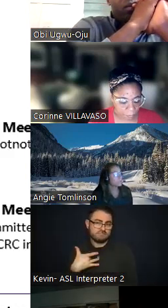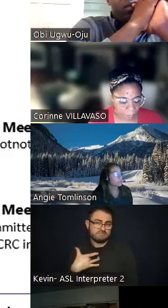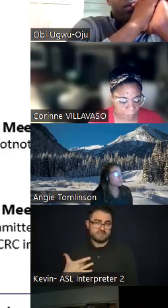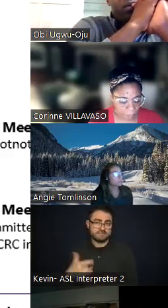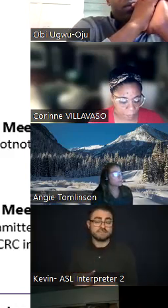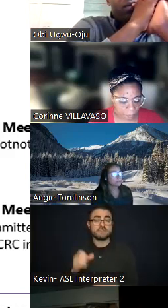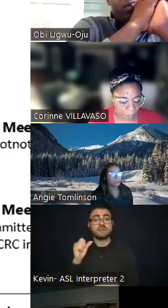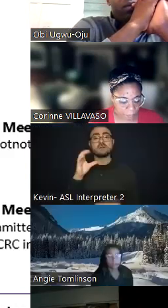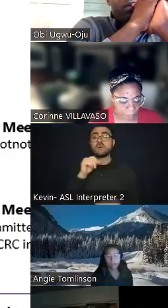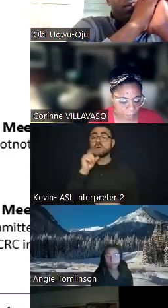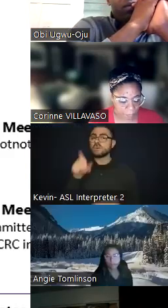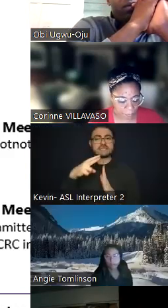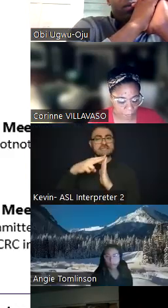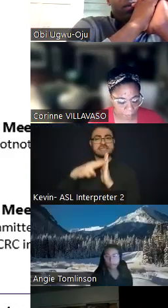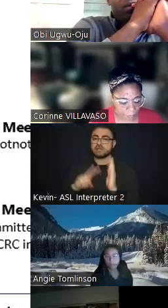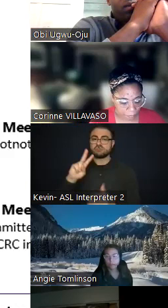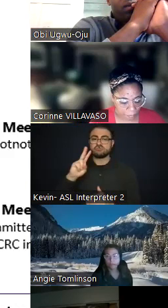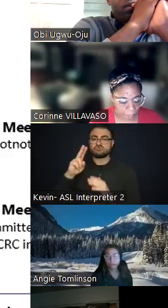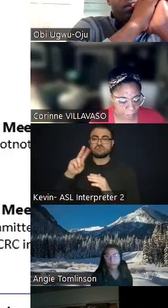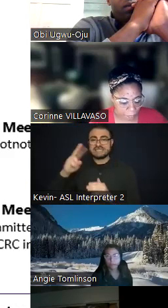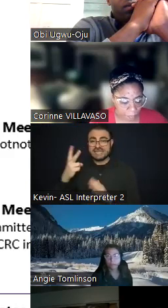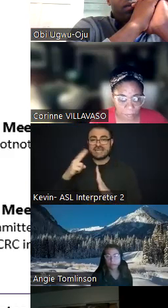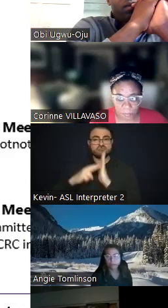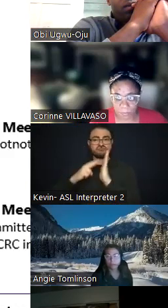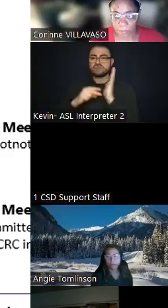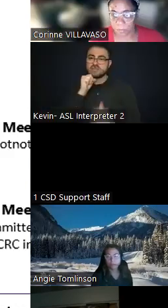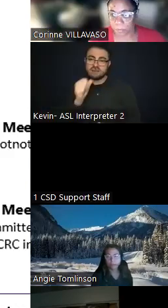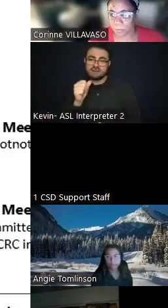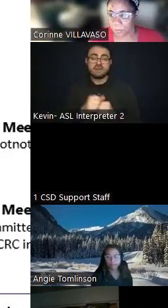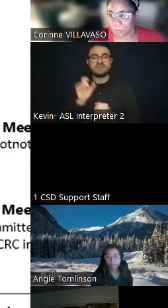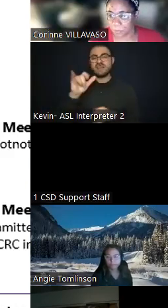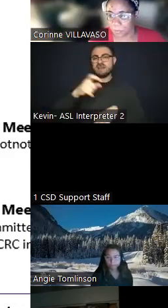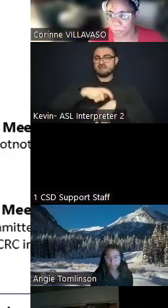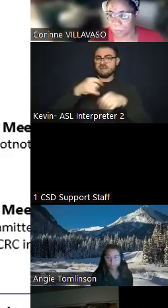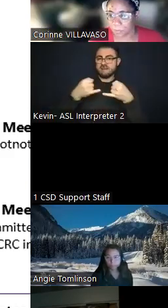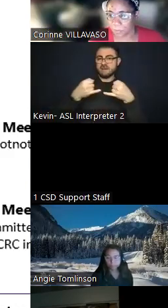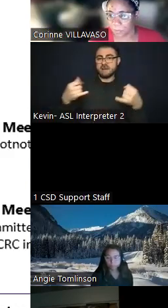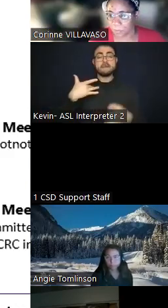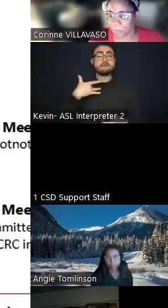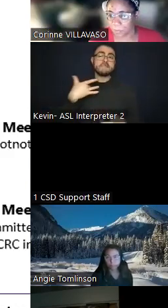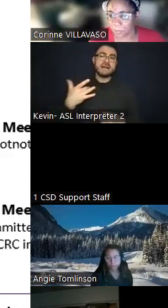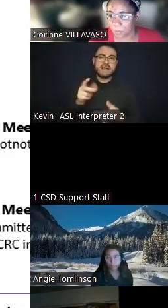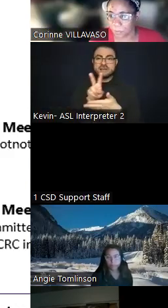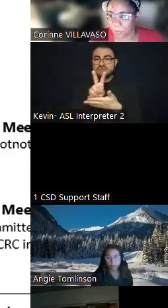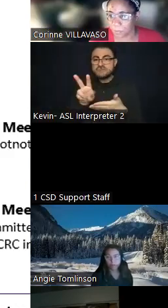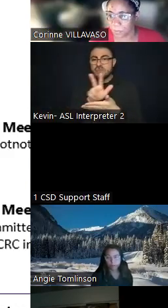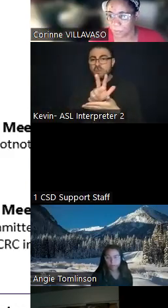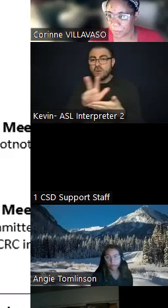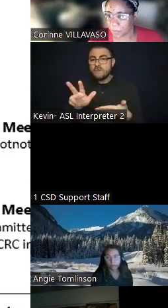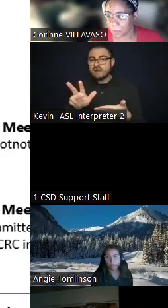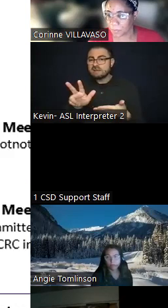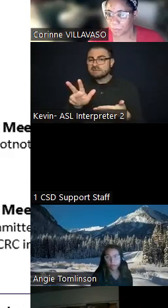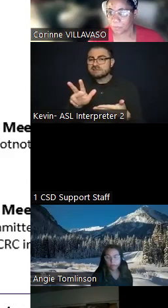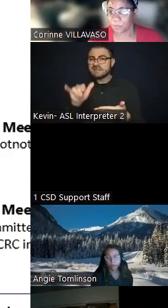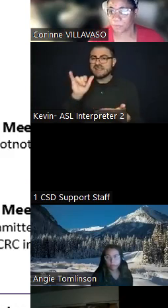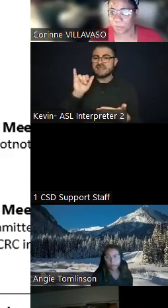So it wouldn't need a second reading. And so that timeline is somewhere between a few weeks would be kind of the